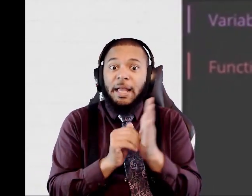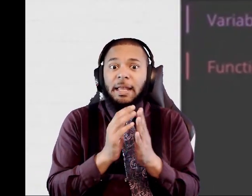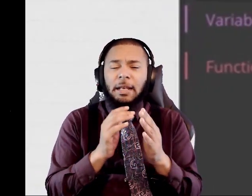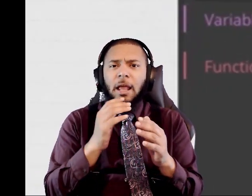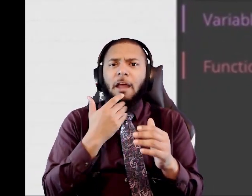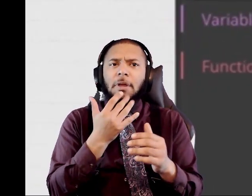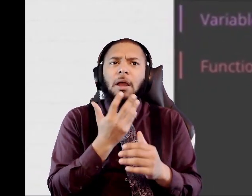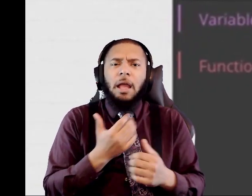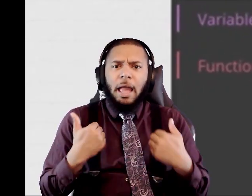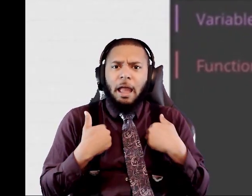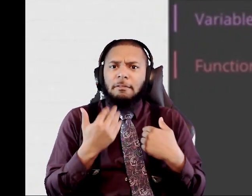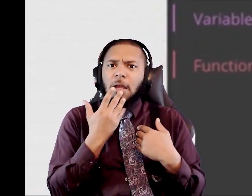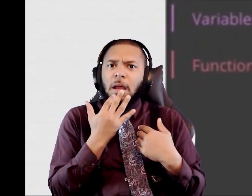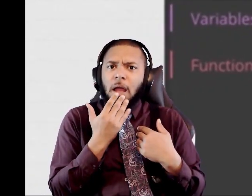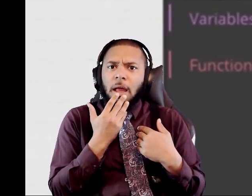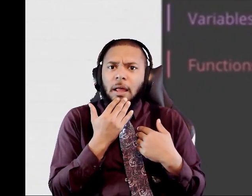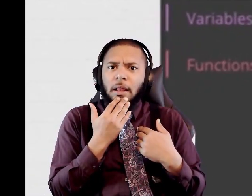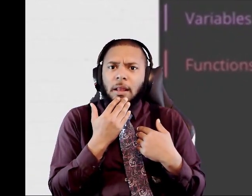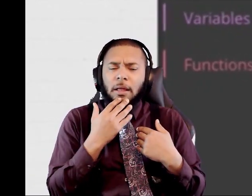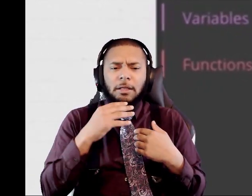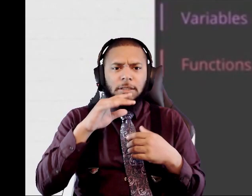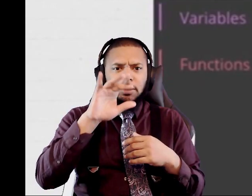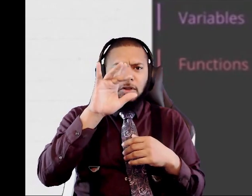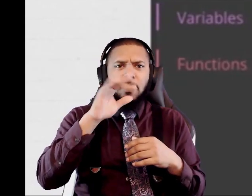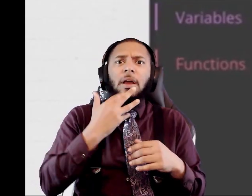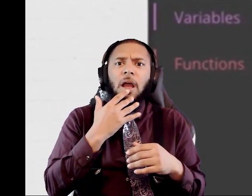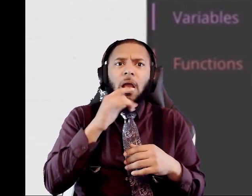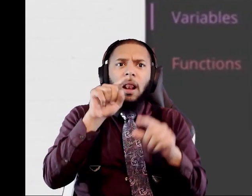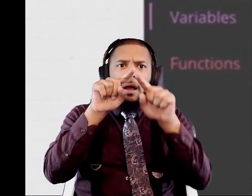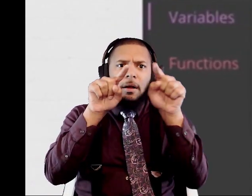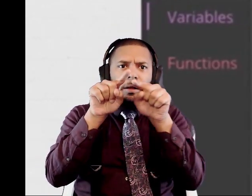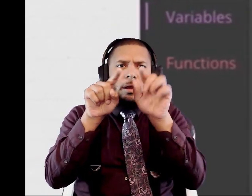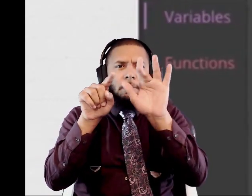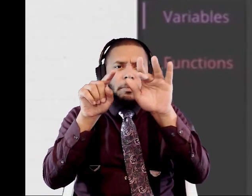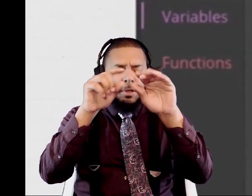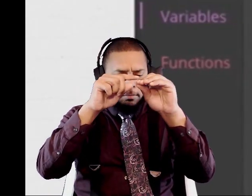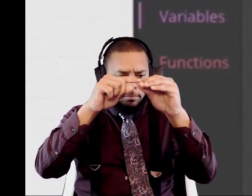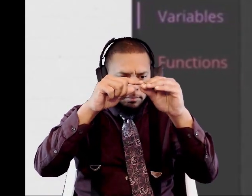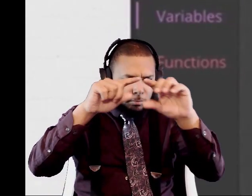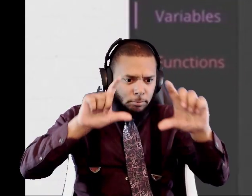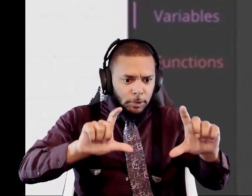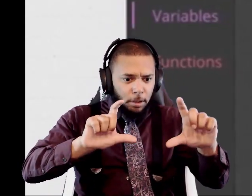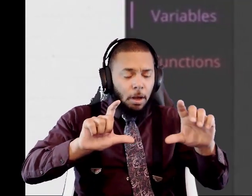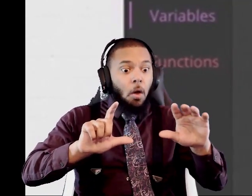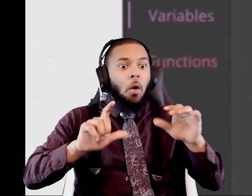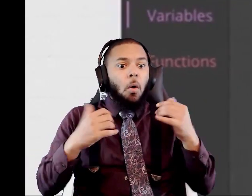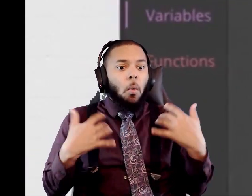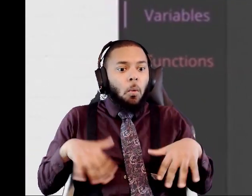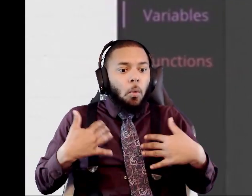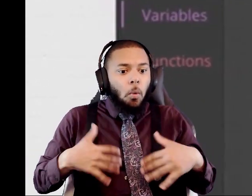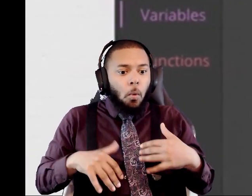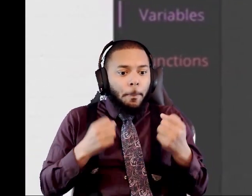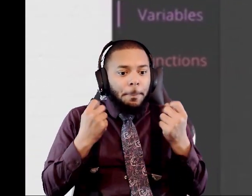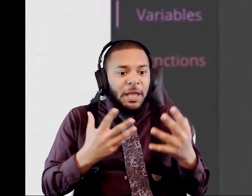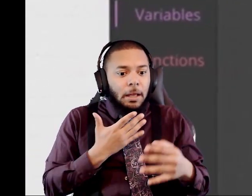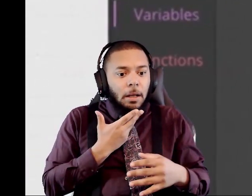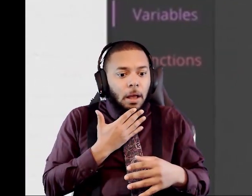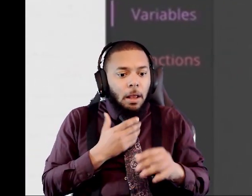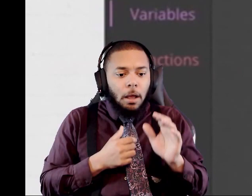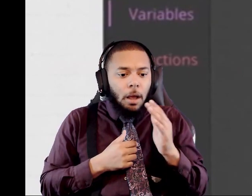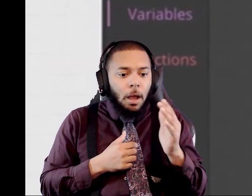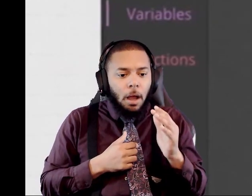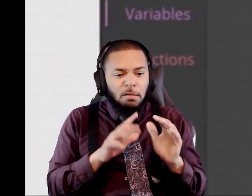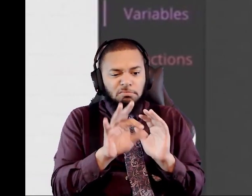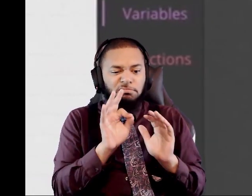takes as input. If I click on that, I see I have a whole bunch of colors to choose from. I'll choose